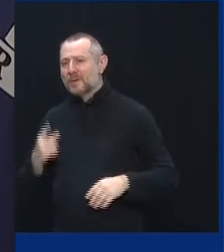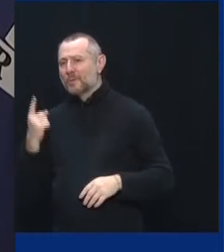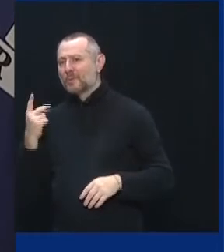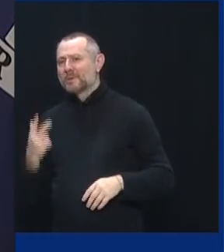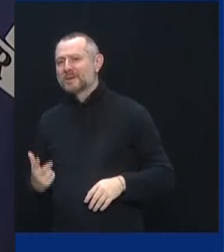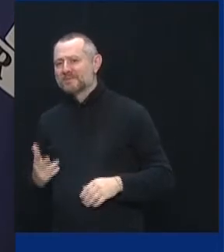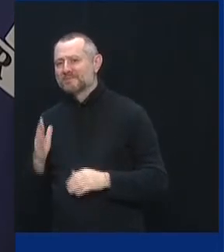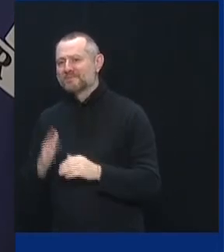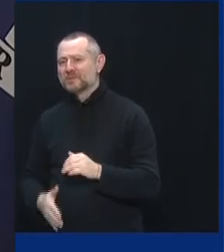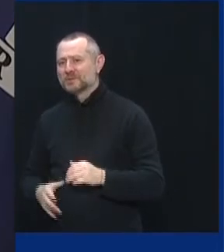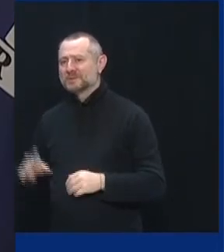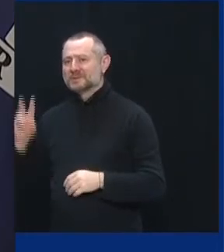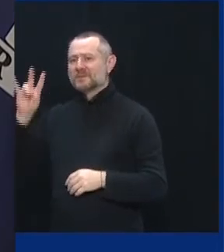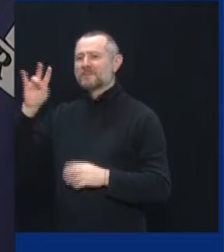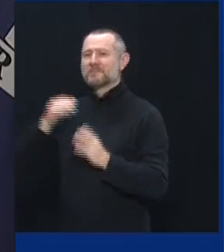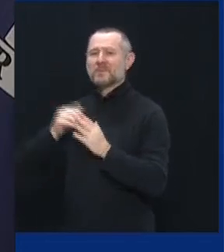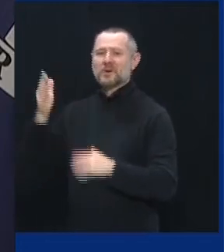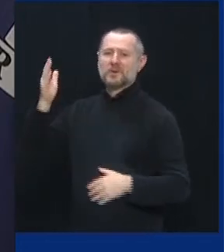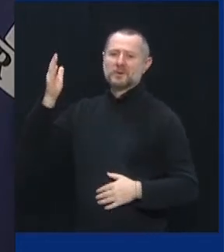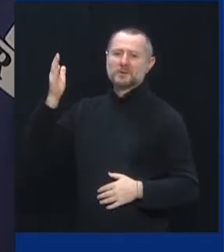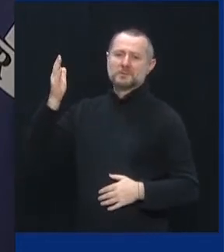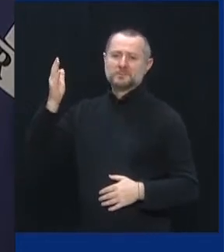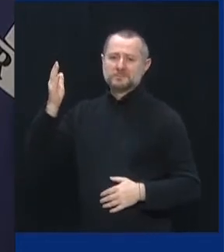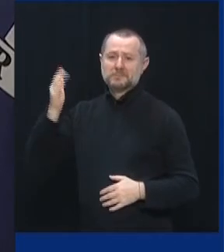the current eligible population.